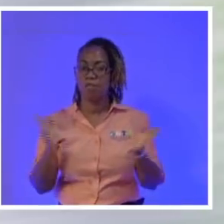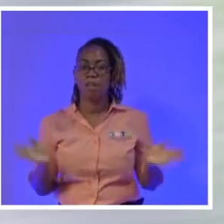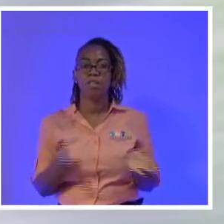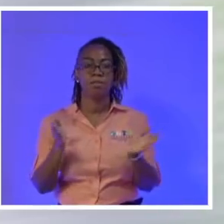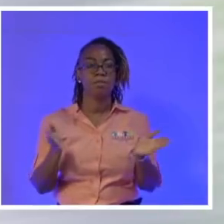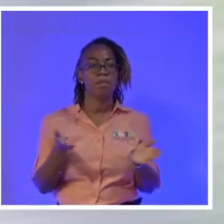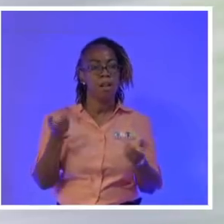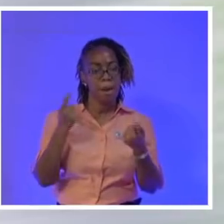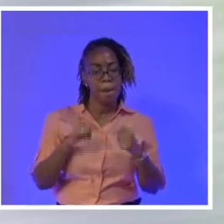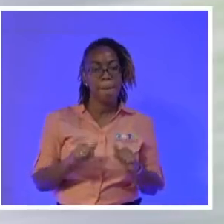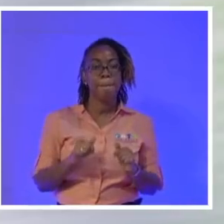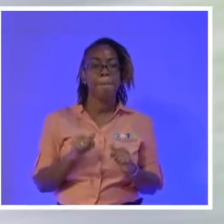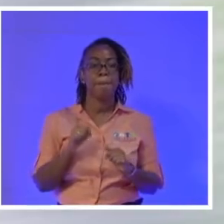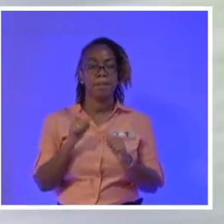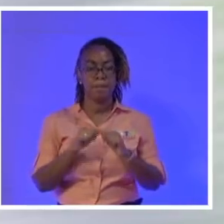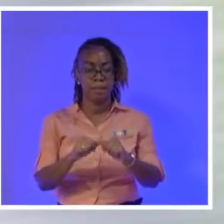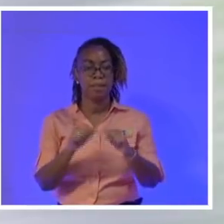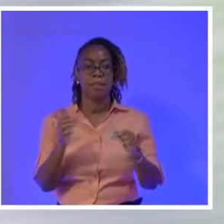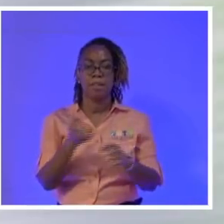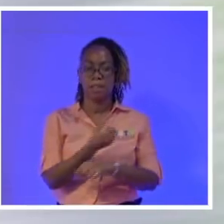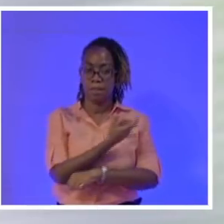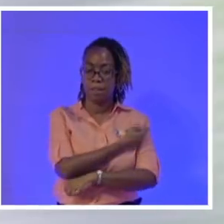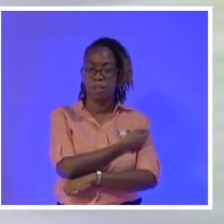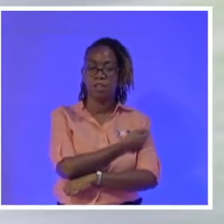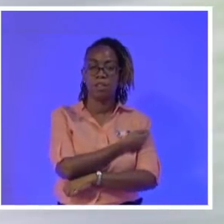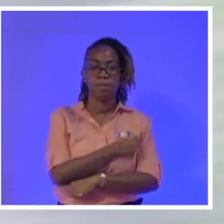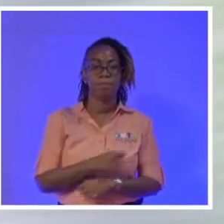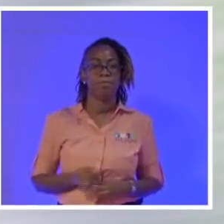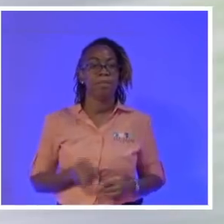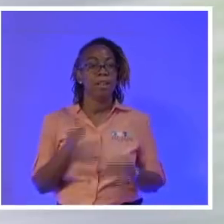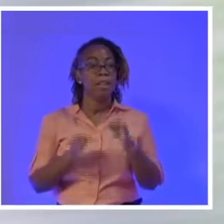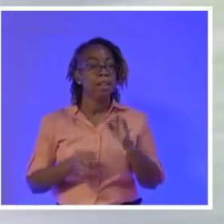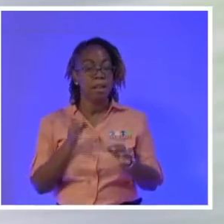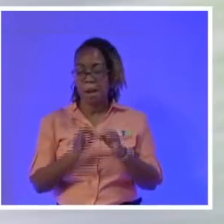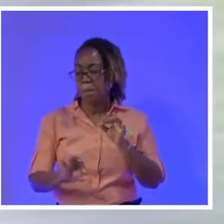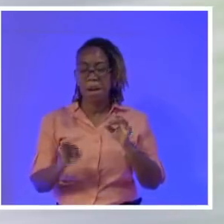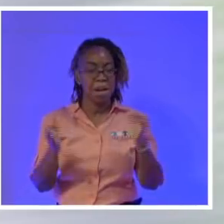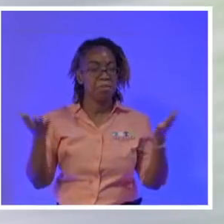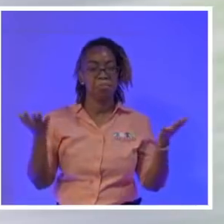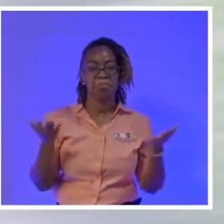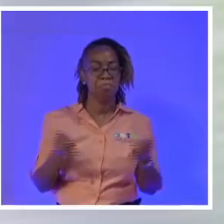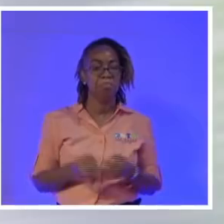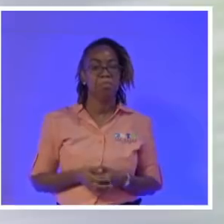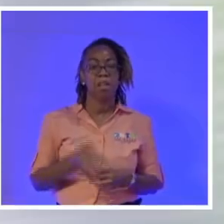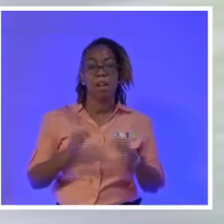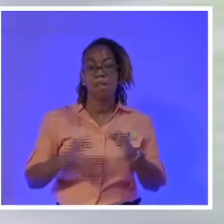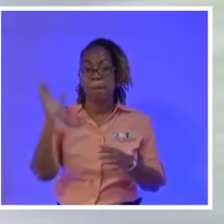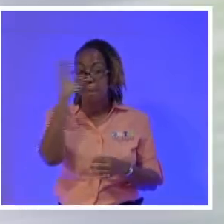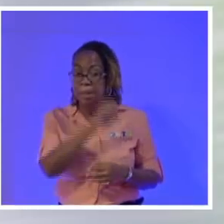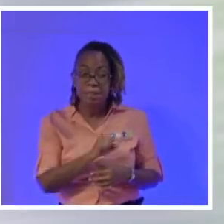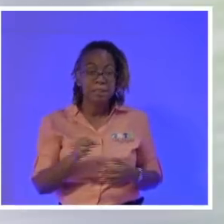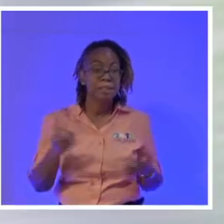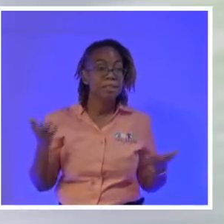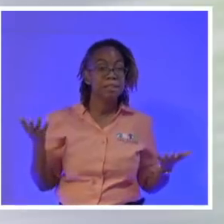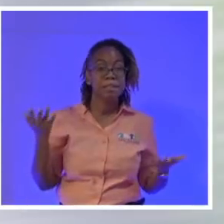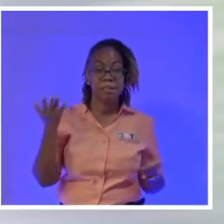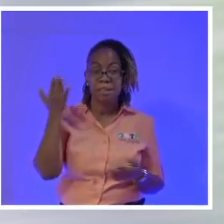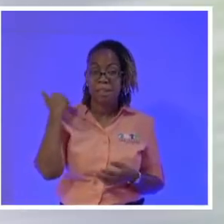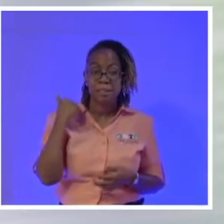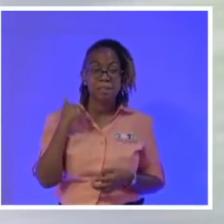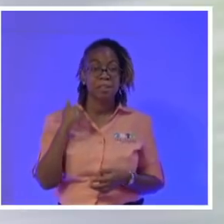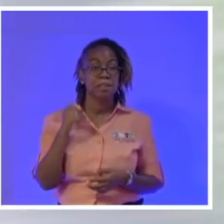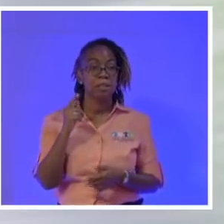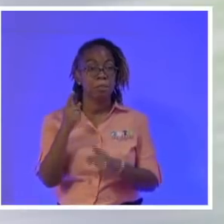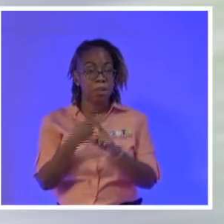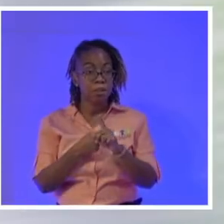in and still get boosted. So the simple message is, if you missed the scheduled weeks that you were supposed